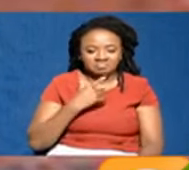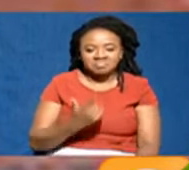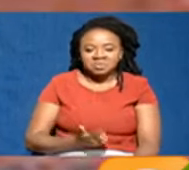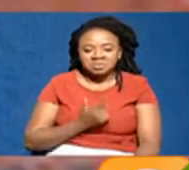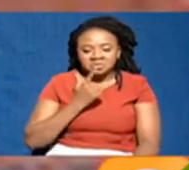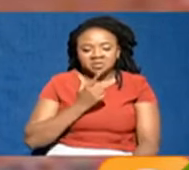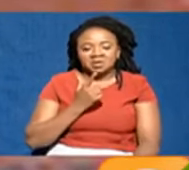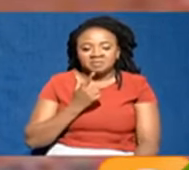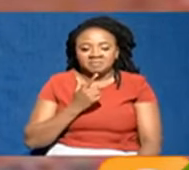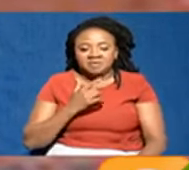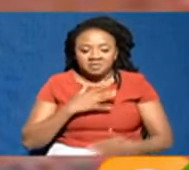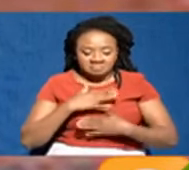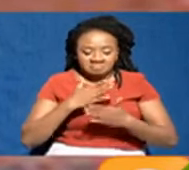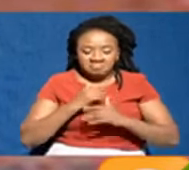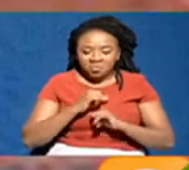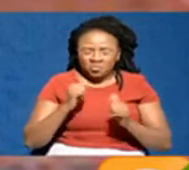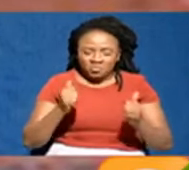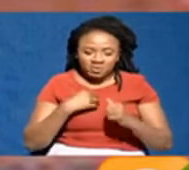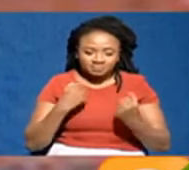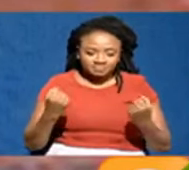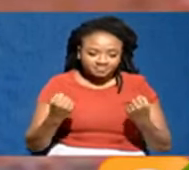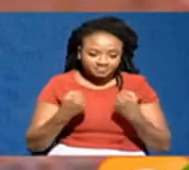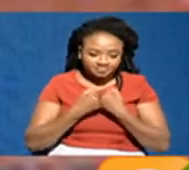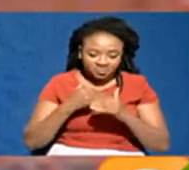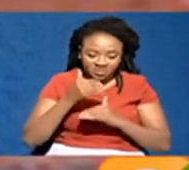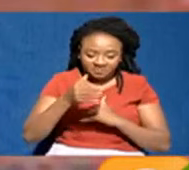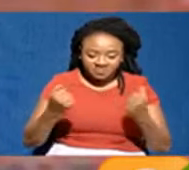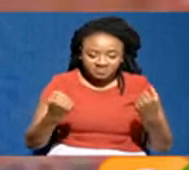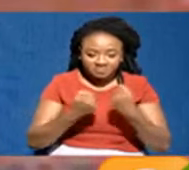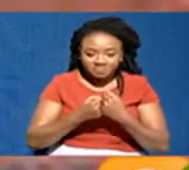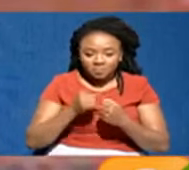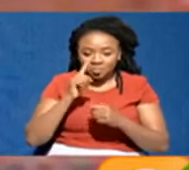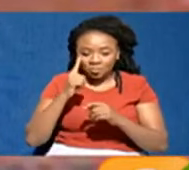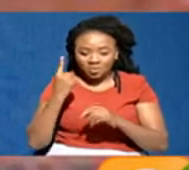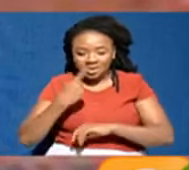you know is that life is never the same. You're one day